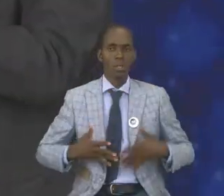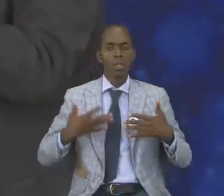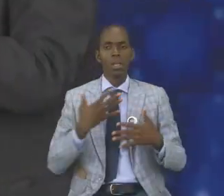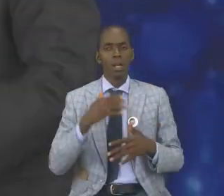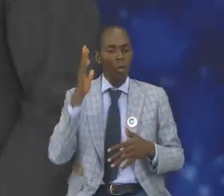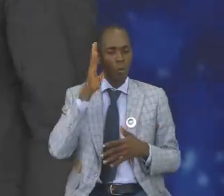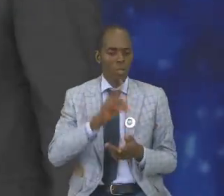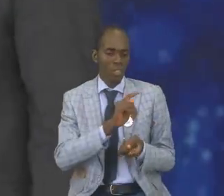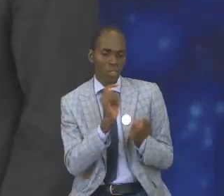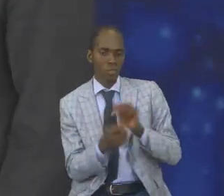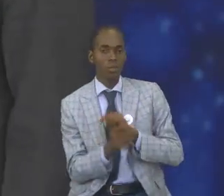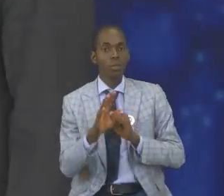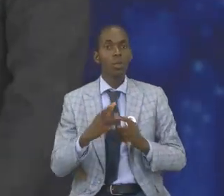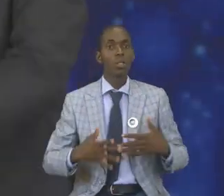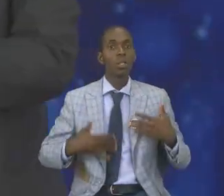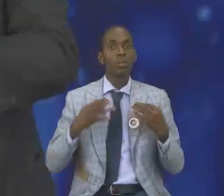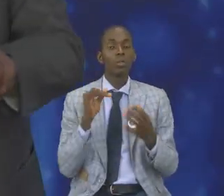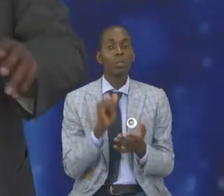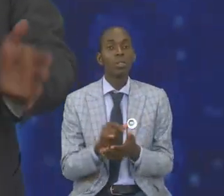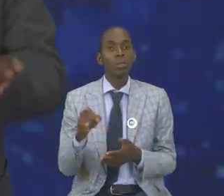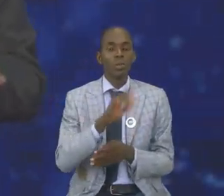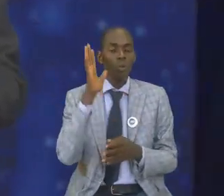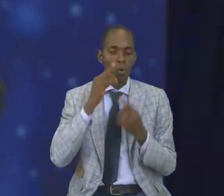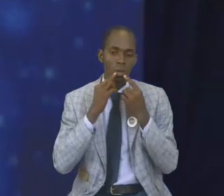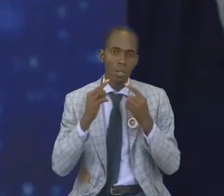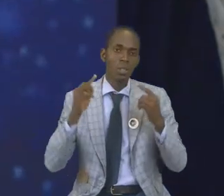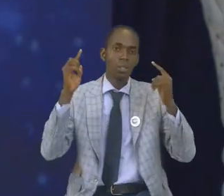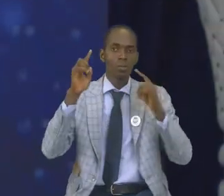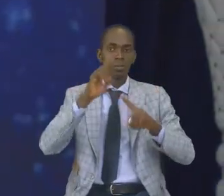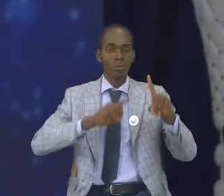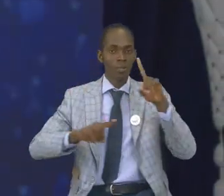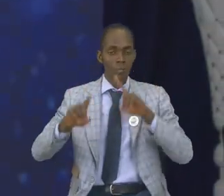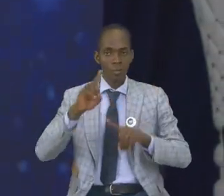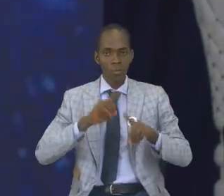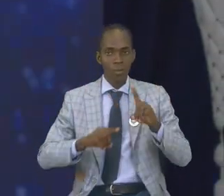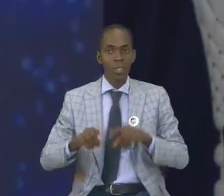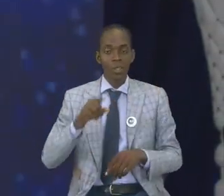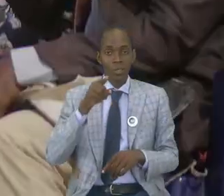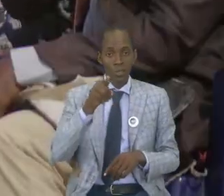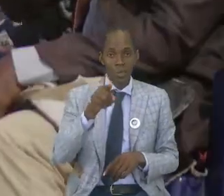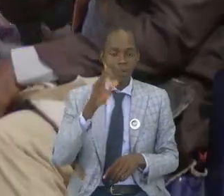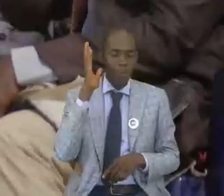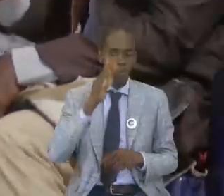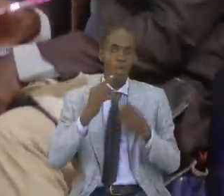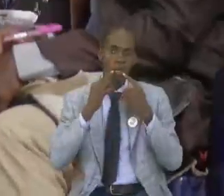your life so that you will excel. Somebody there, you will excel.